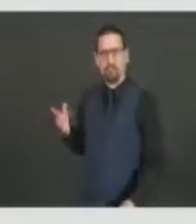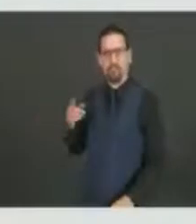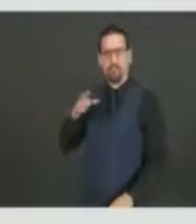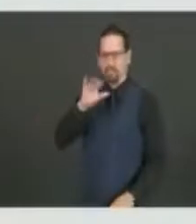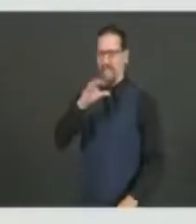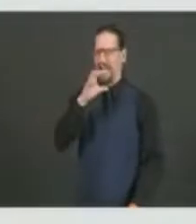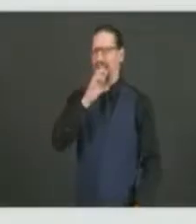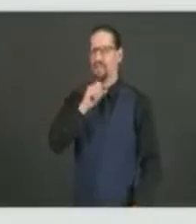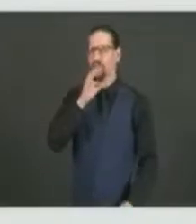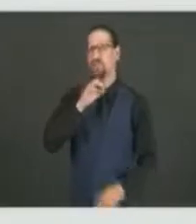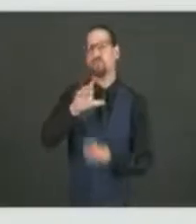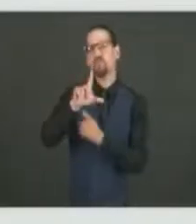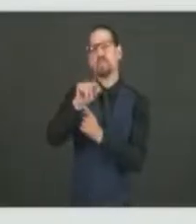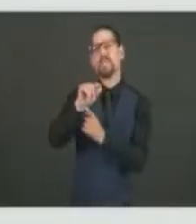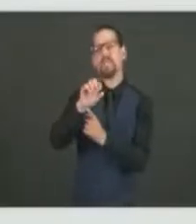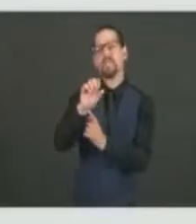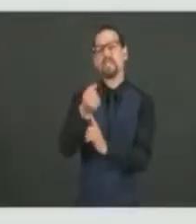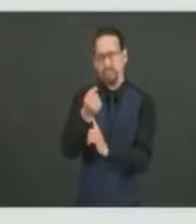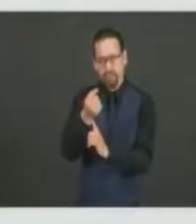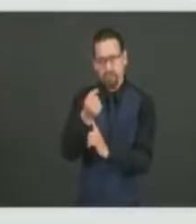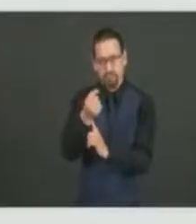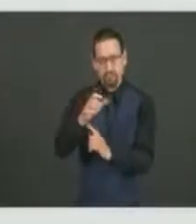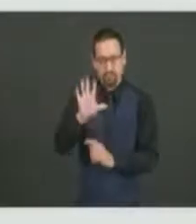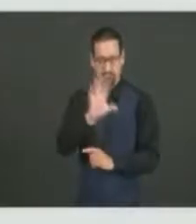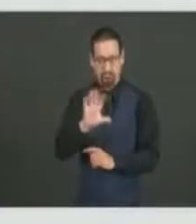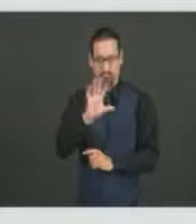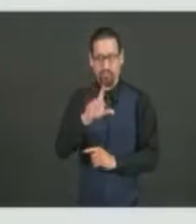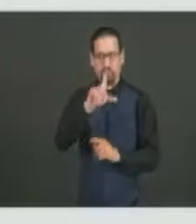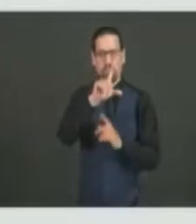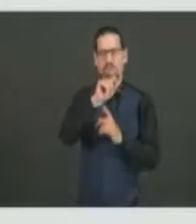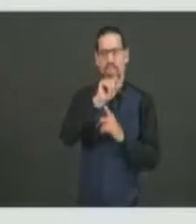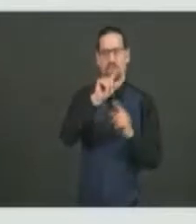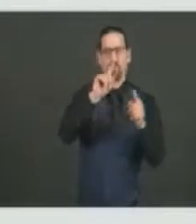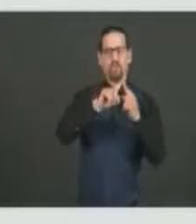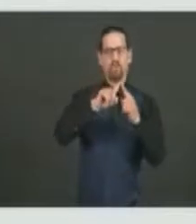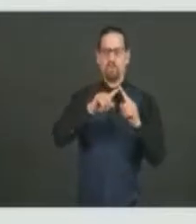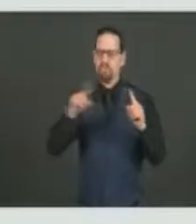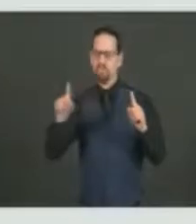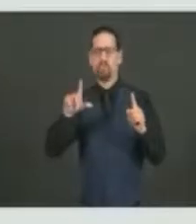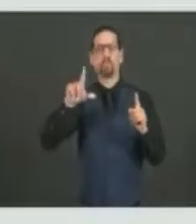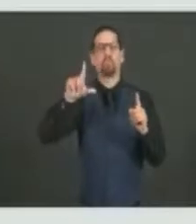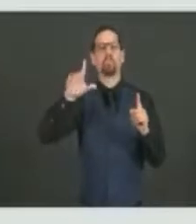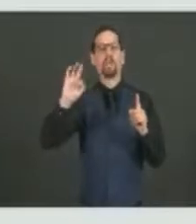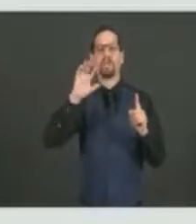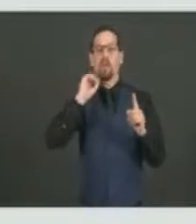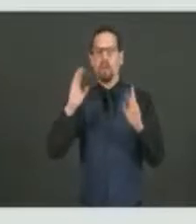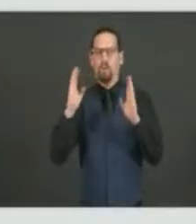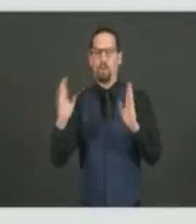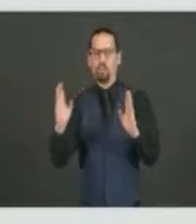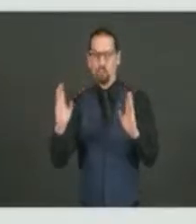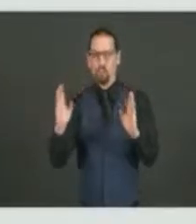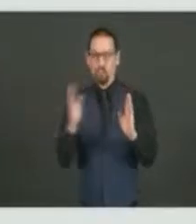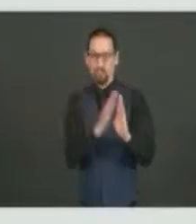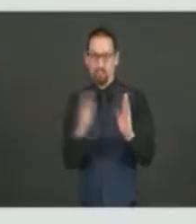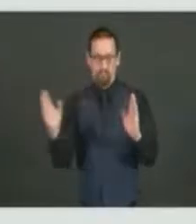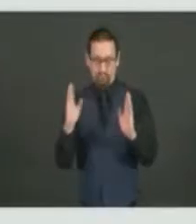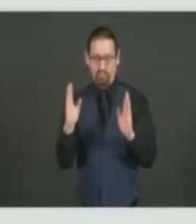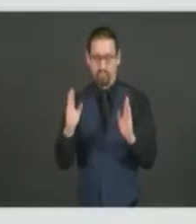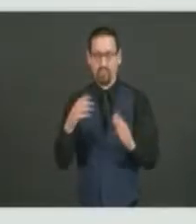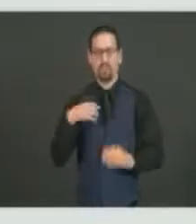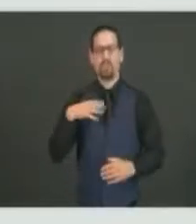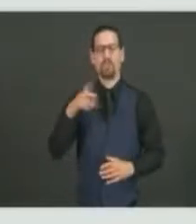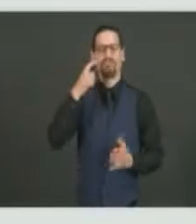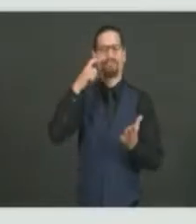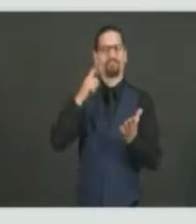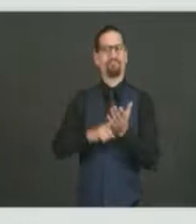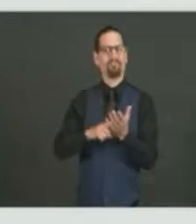20s. Among 20 to 29-year-olds, we have seen serious increases in